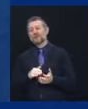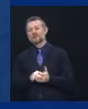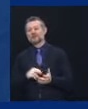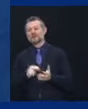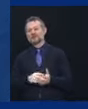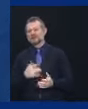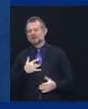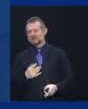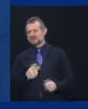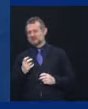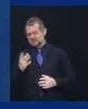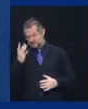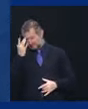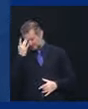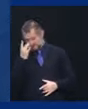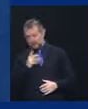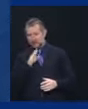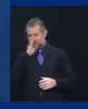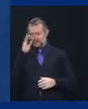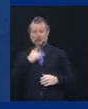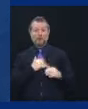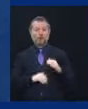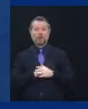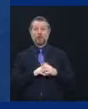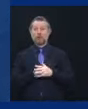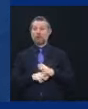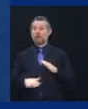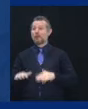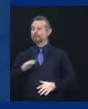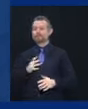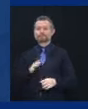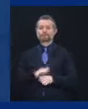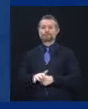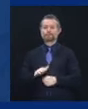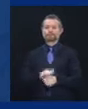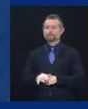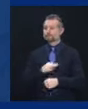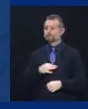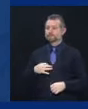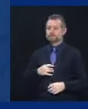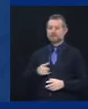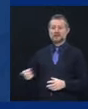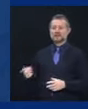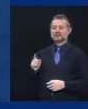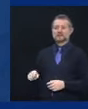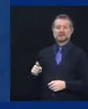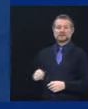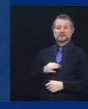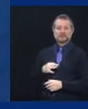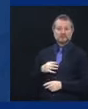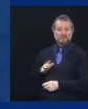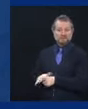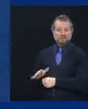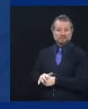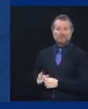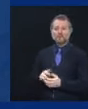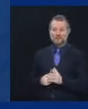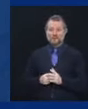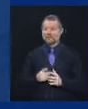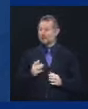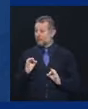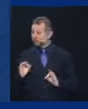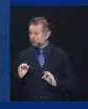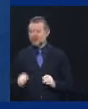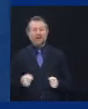be determined by staff. That's what it's going to be. No hospital is going to call up and say, I'm out of